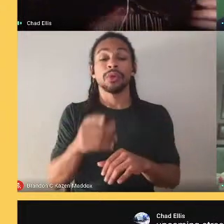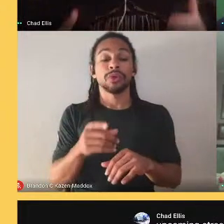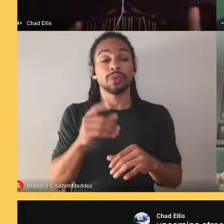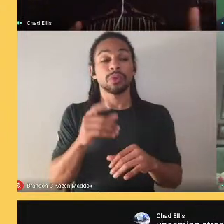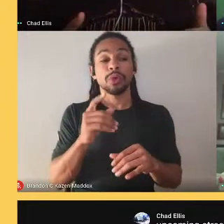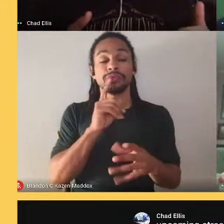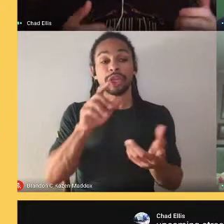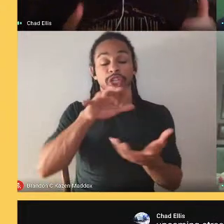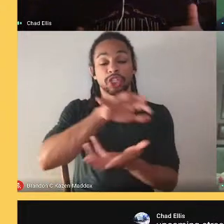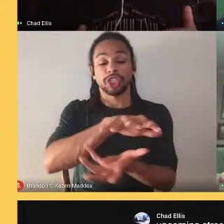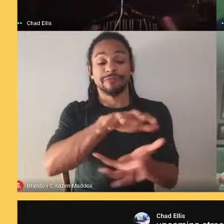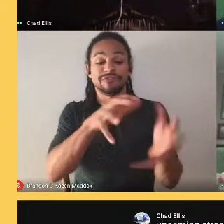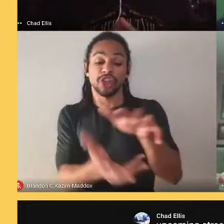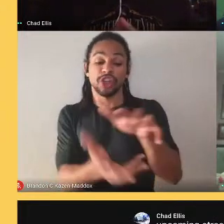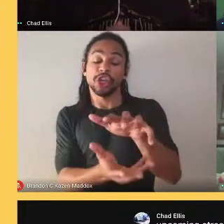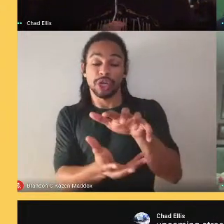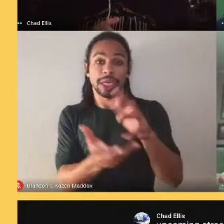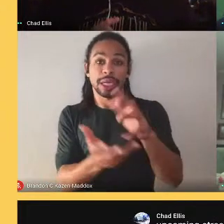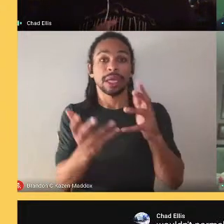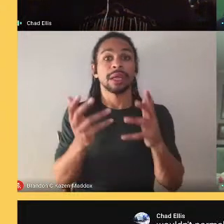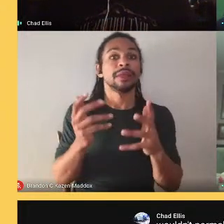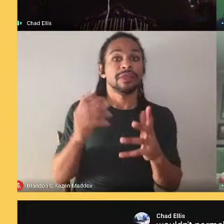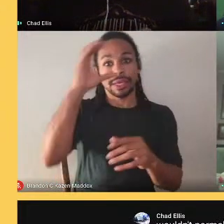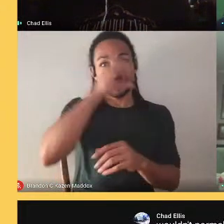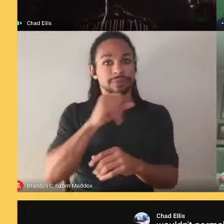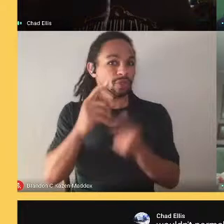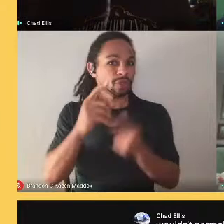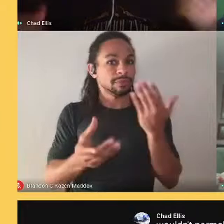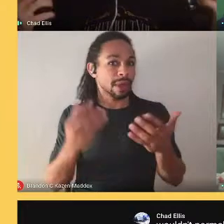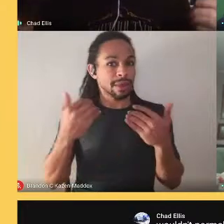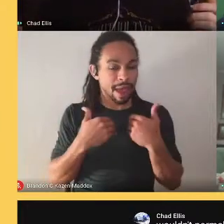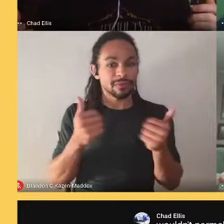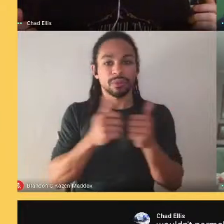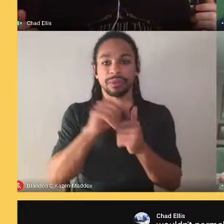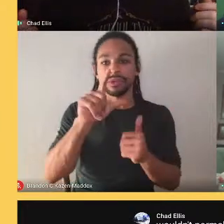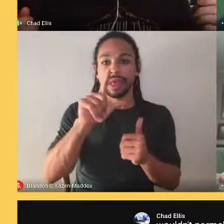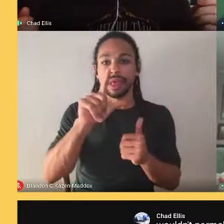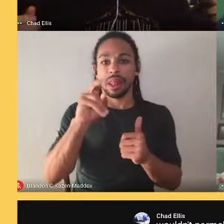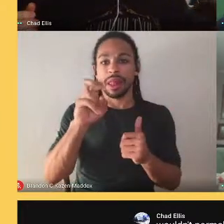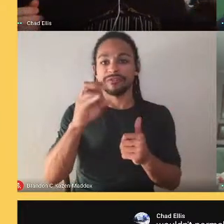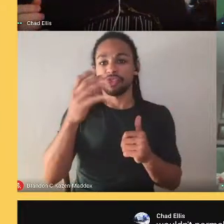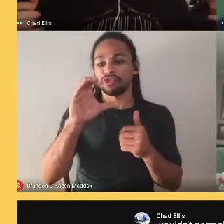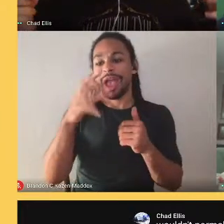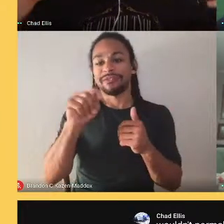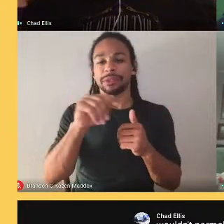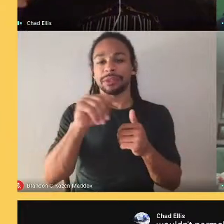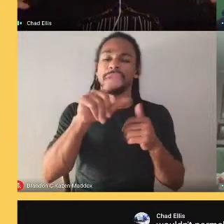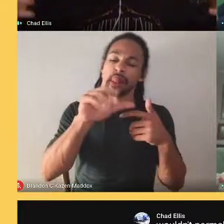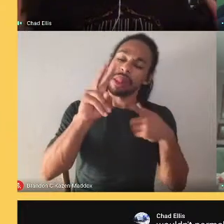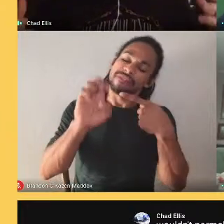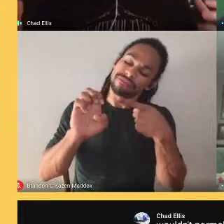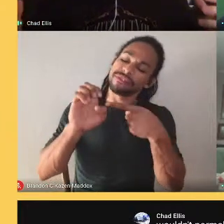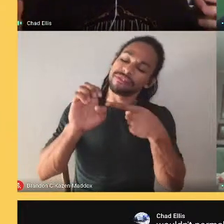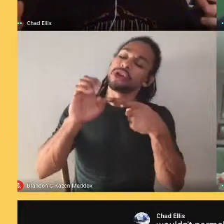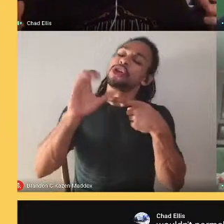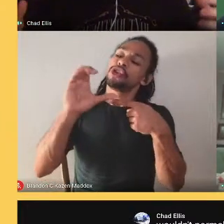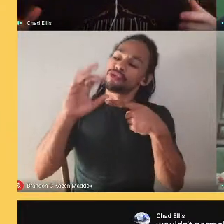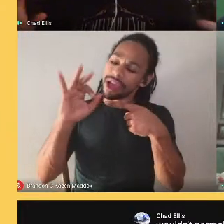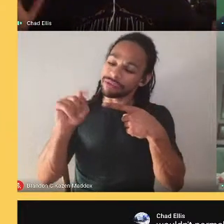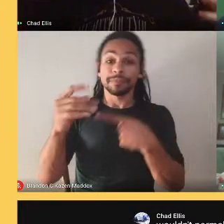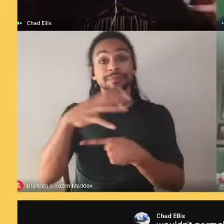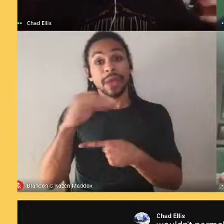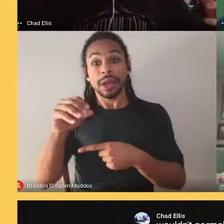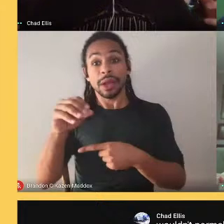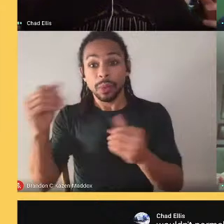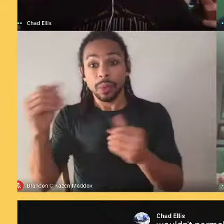a Lovecraft novel, or with Musafirs, you're doing this decolonized podcast that has nothing to do with